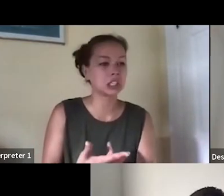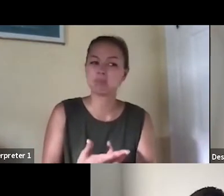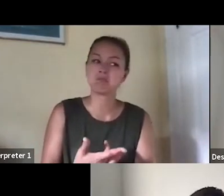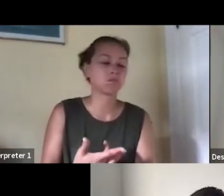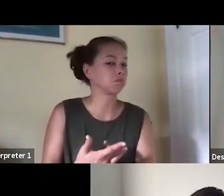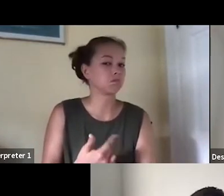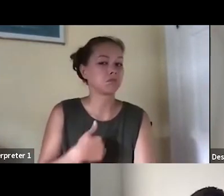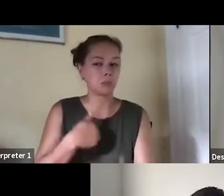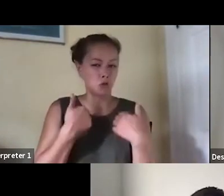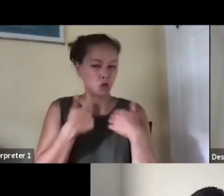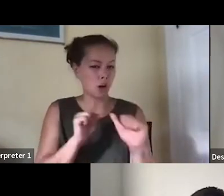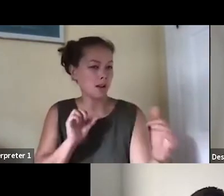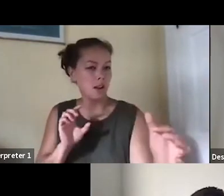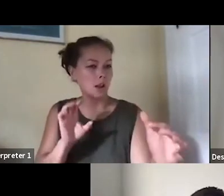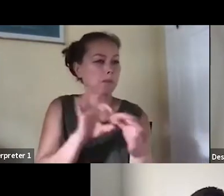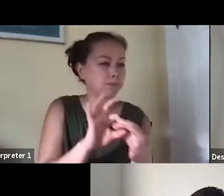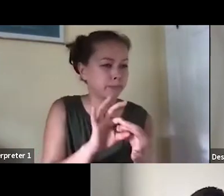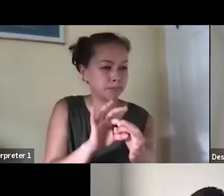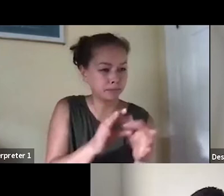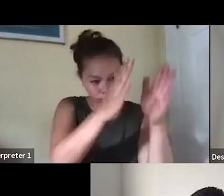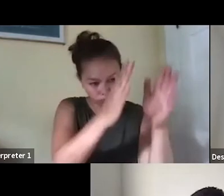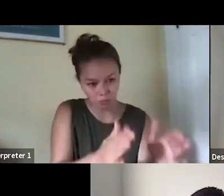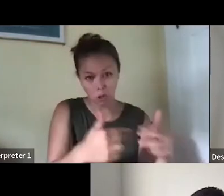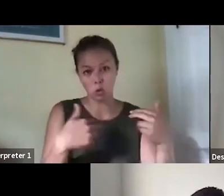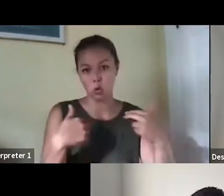first. And so